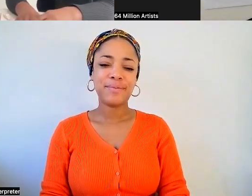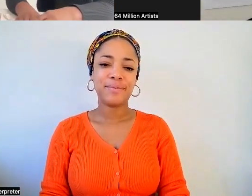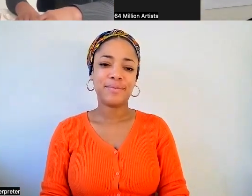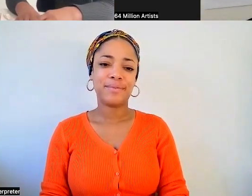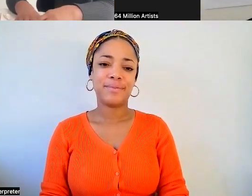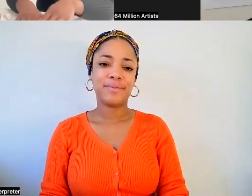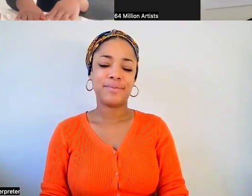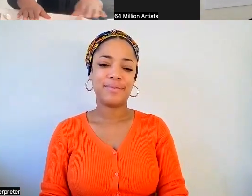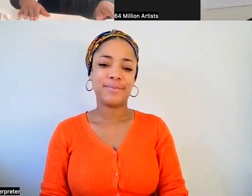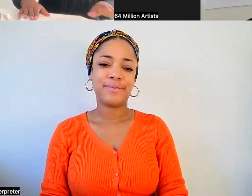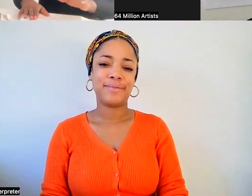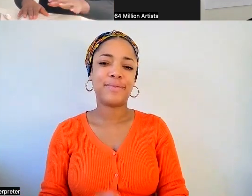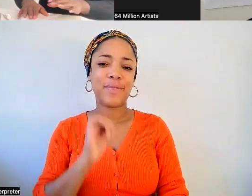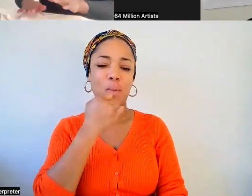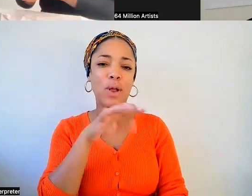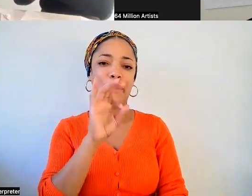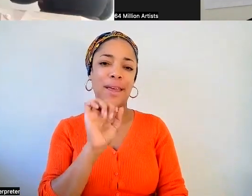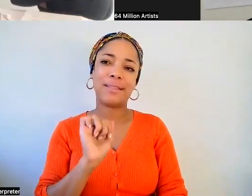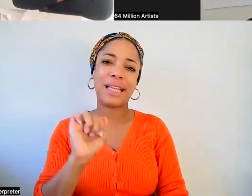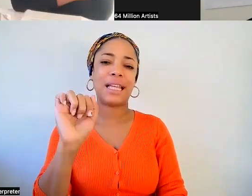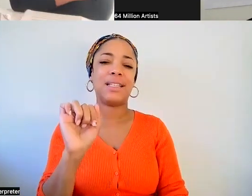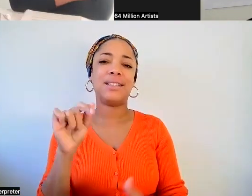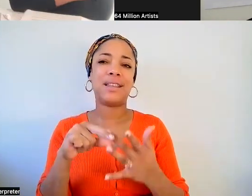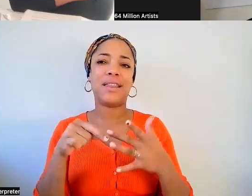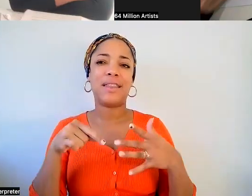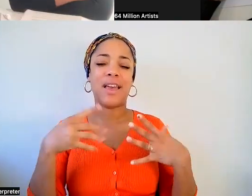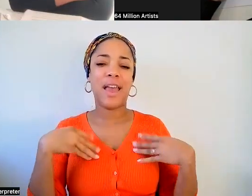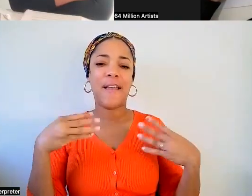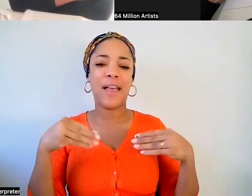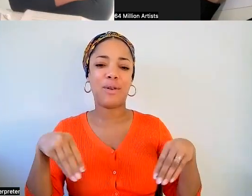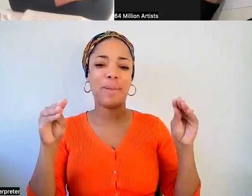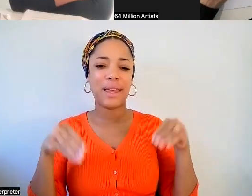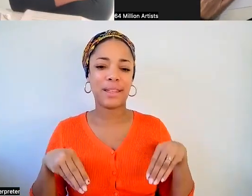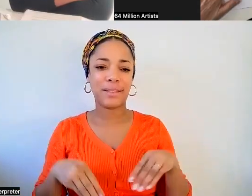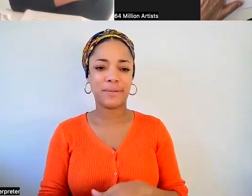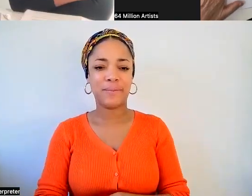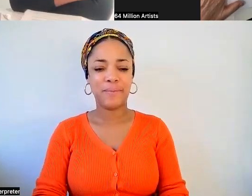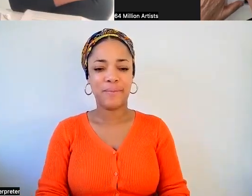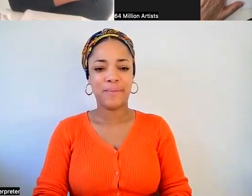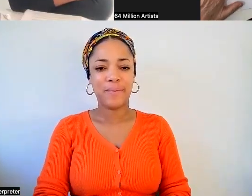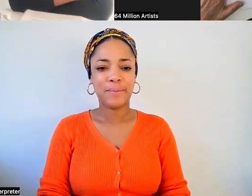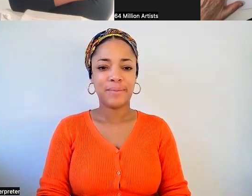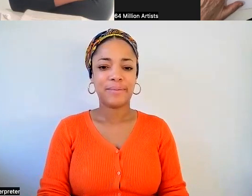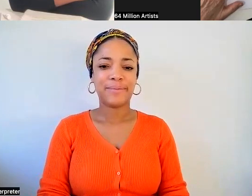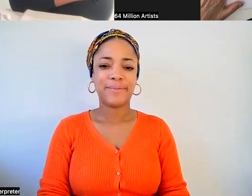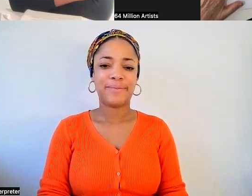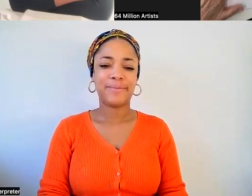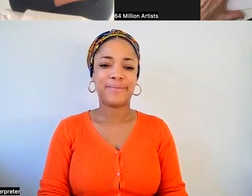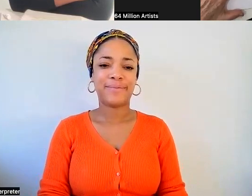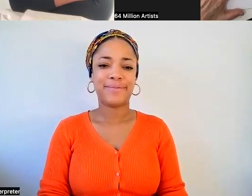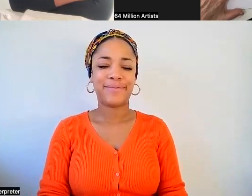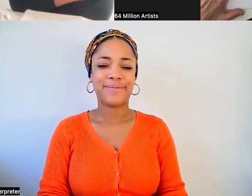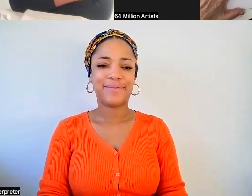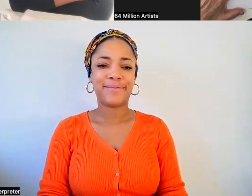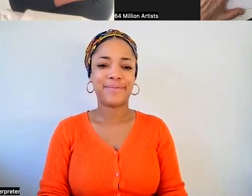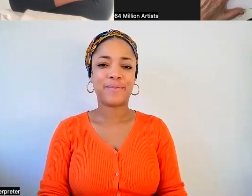going for the hairy blanket, I think. Mm-hmm. Yeah. So away you go, folks. All you folks watching,